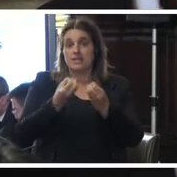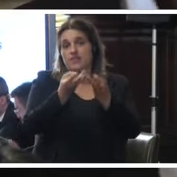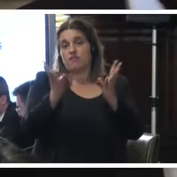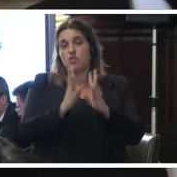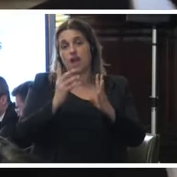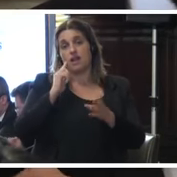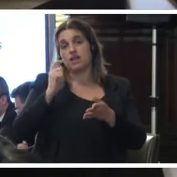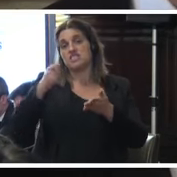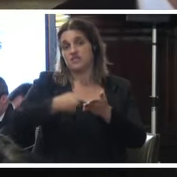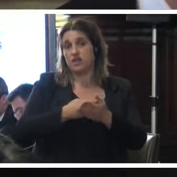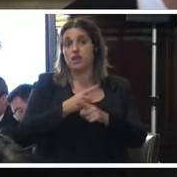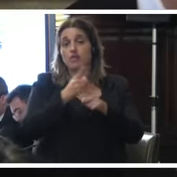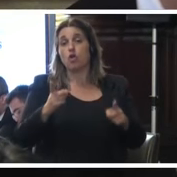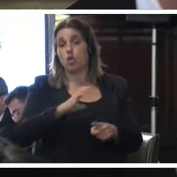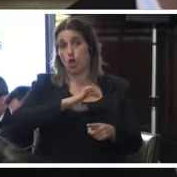Which means,